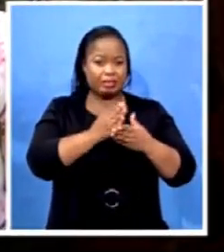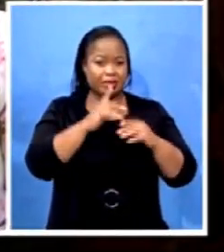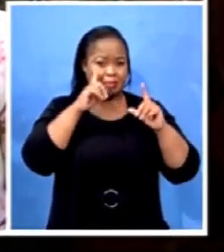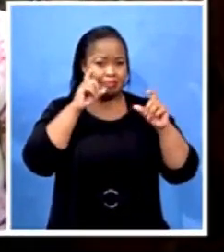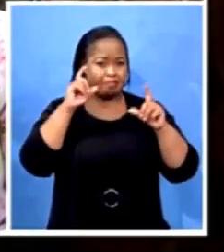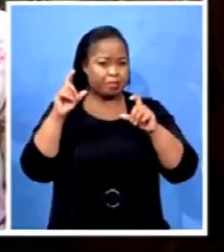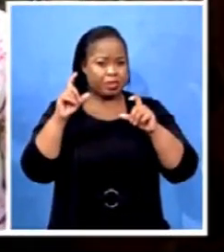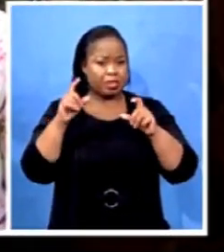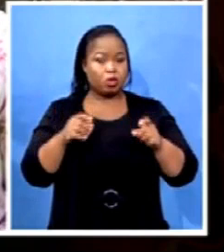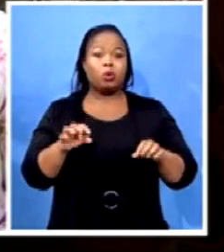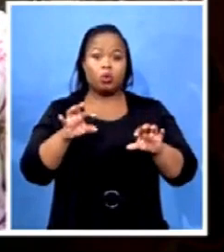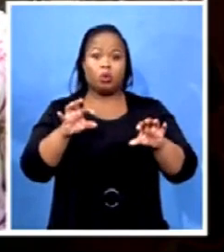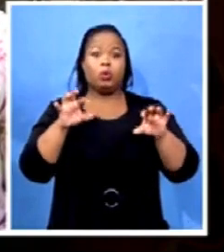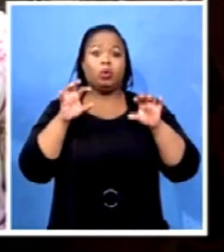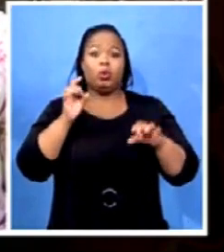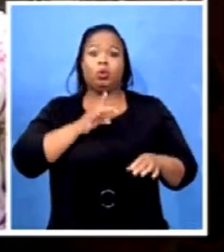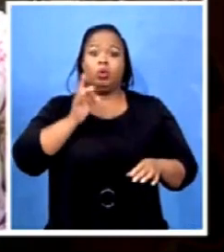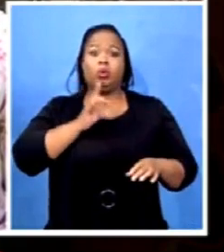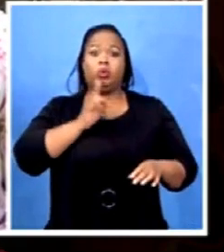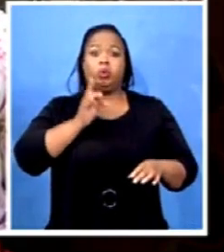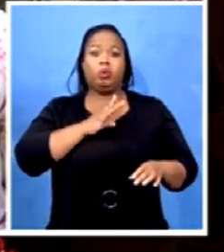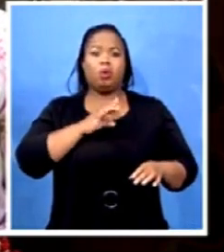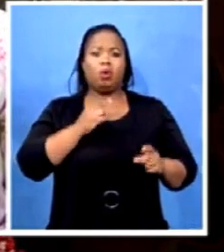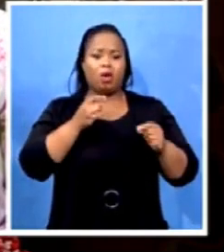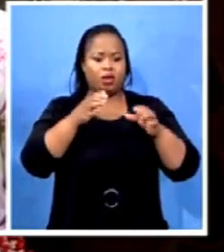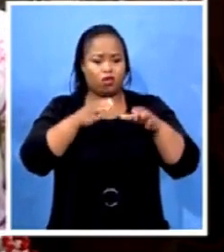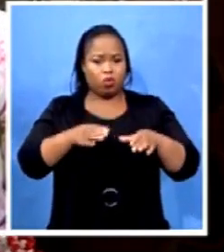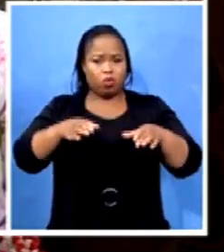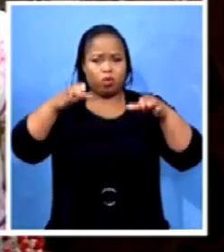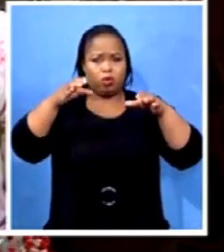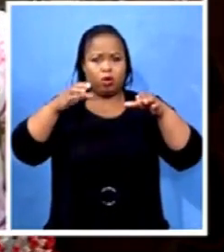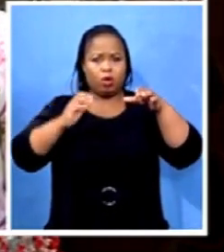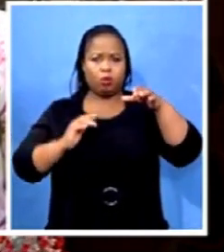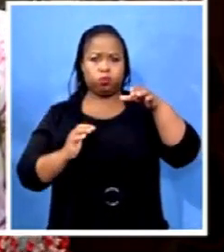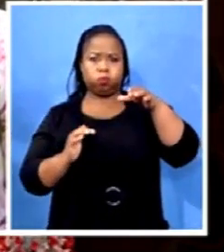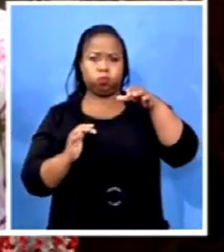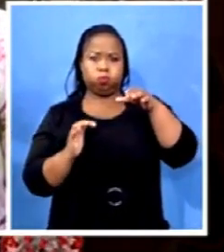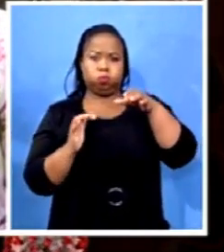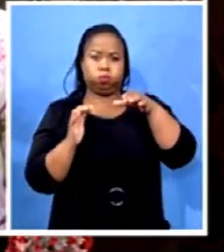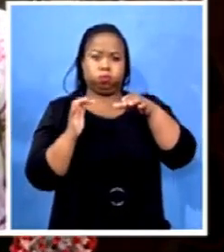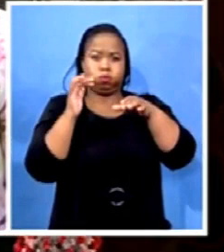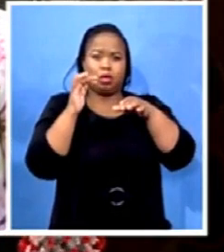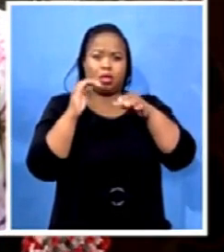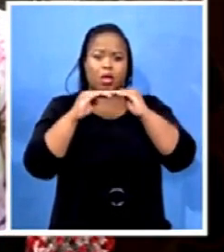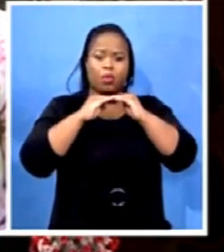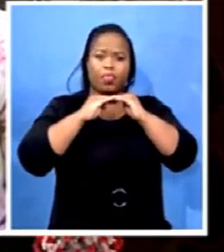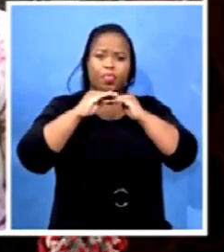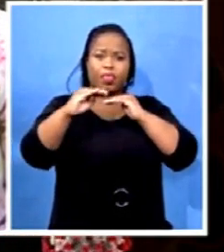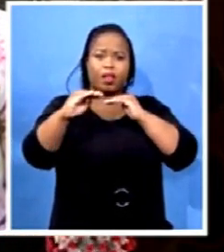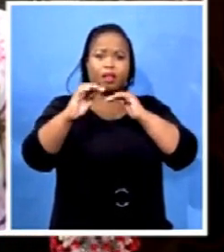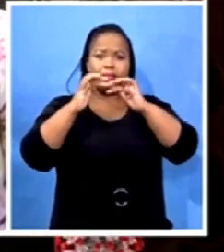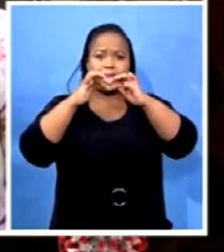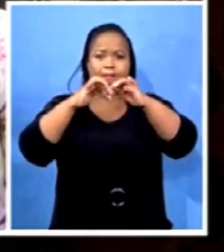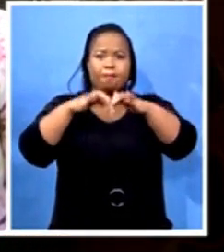example of a sinkhole that just seems to be swallowing the surface of the earth. What do we know?